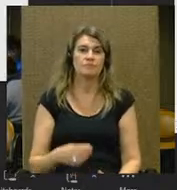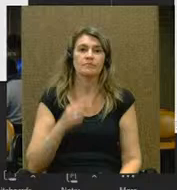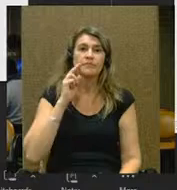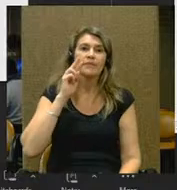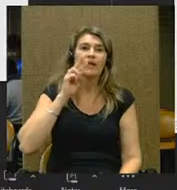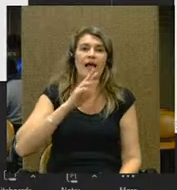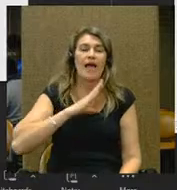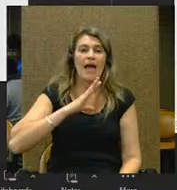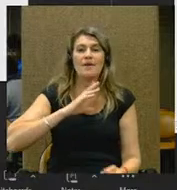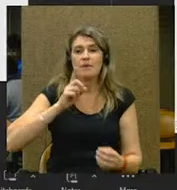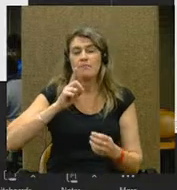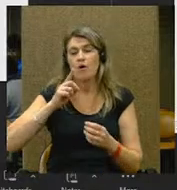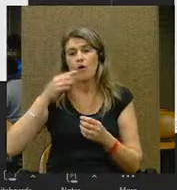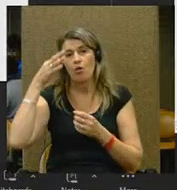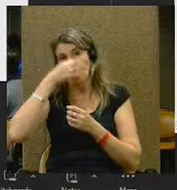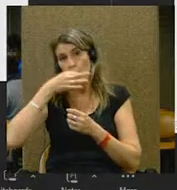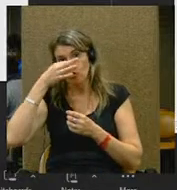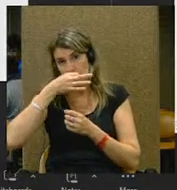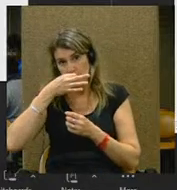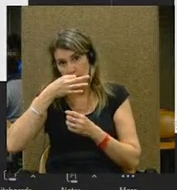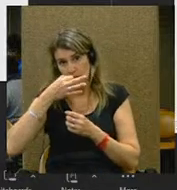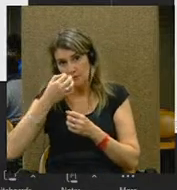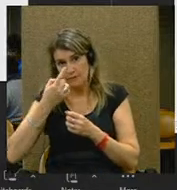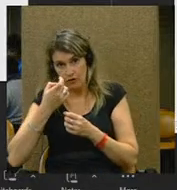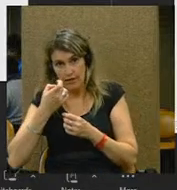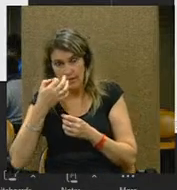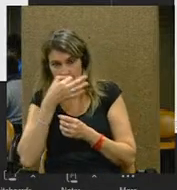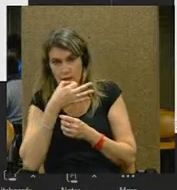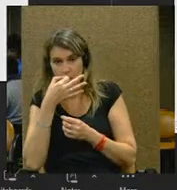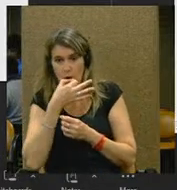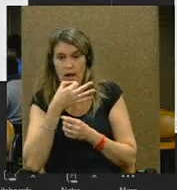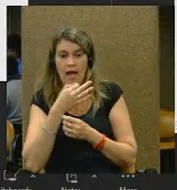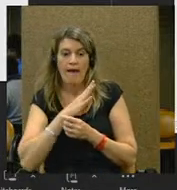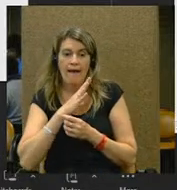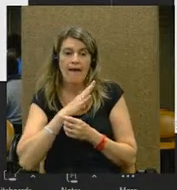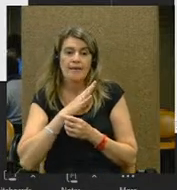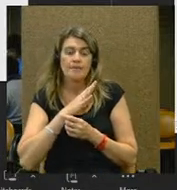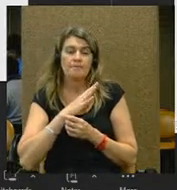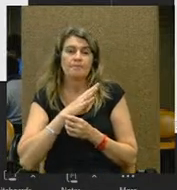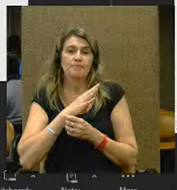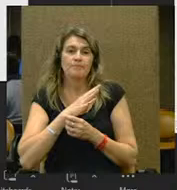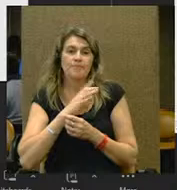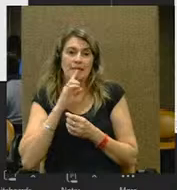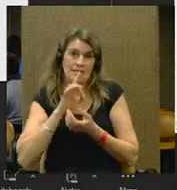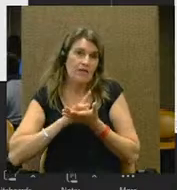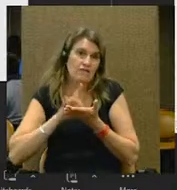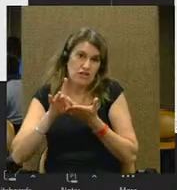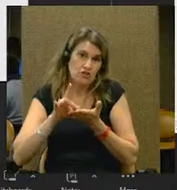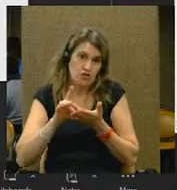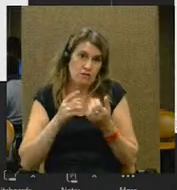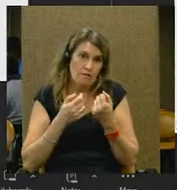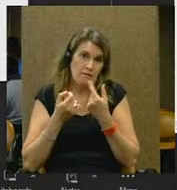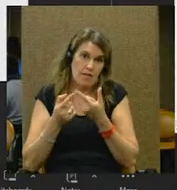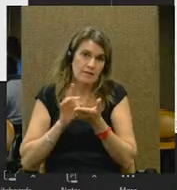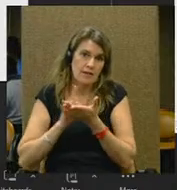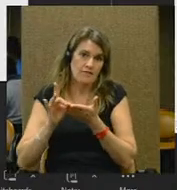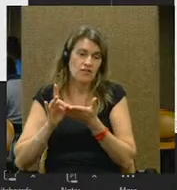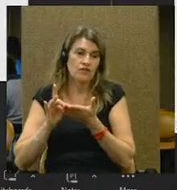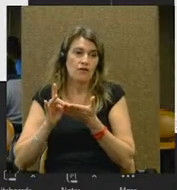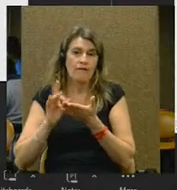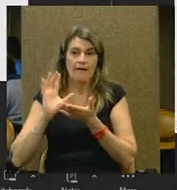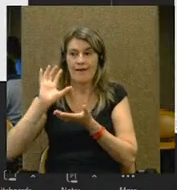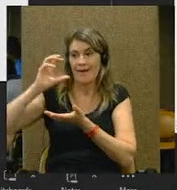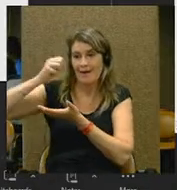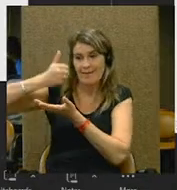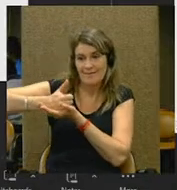our healthcare system to help ensure if something happens in the healthcare system, there can be